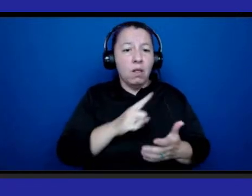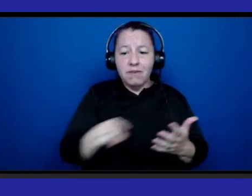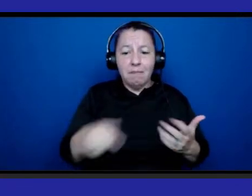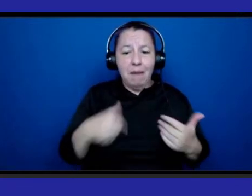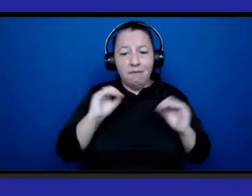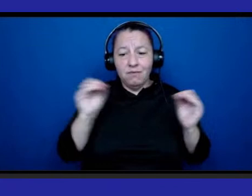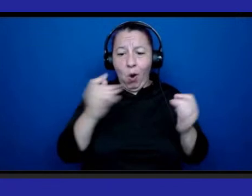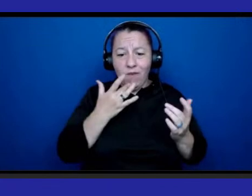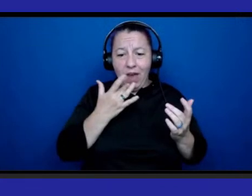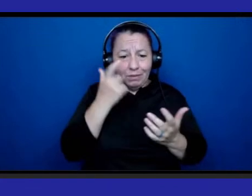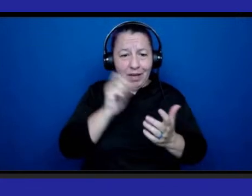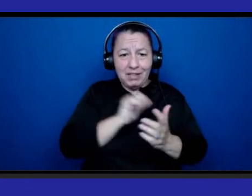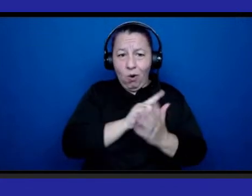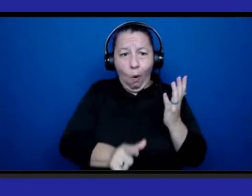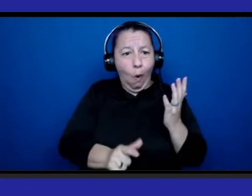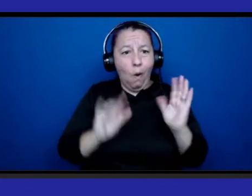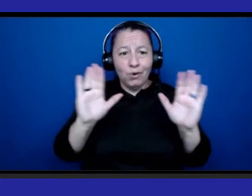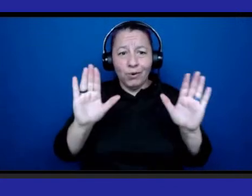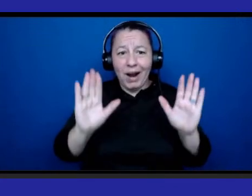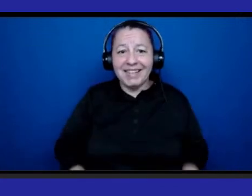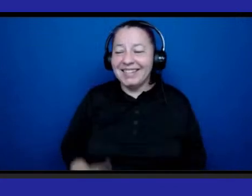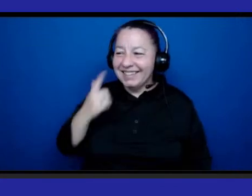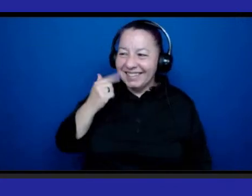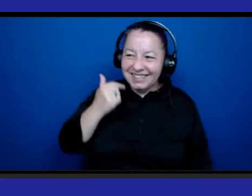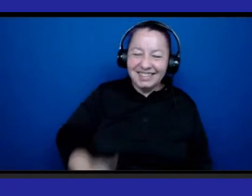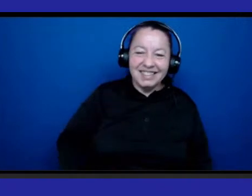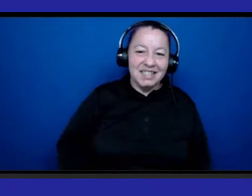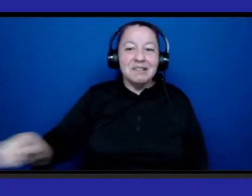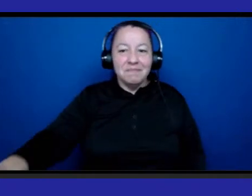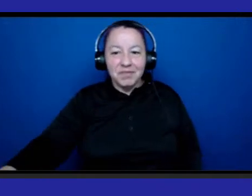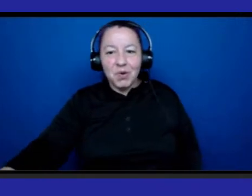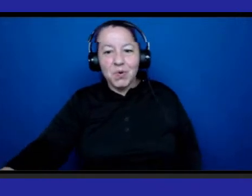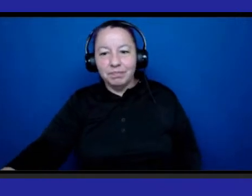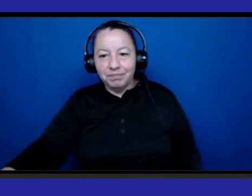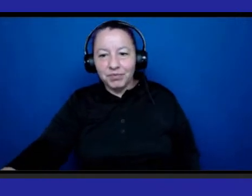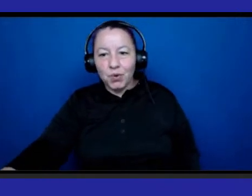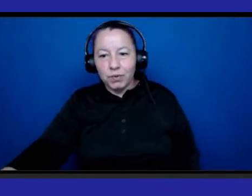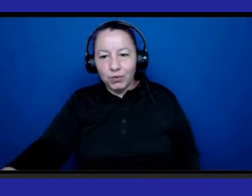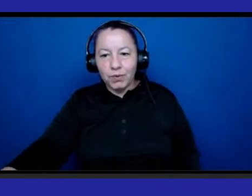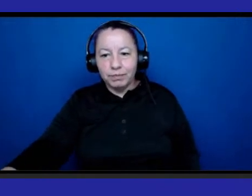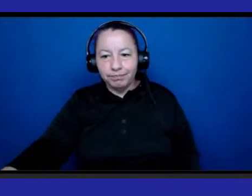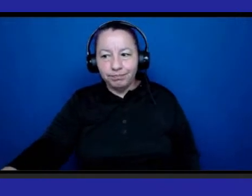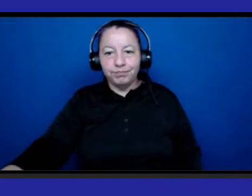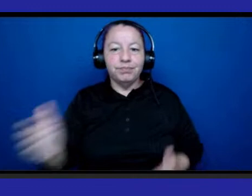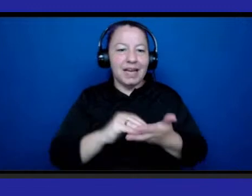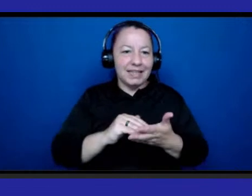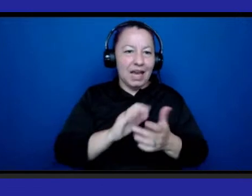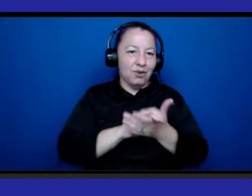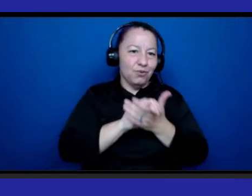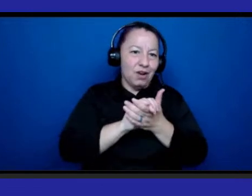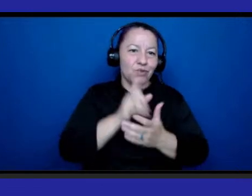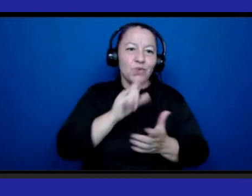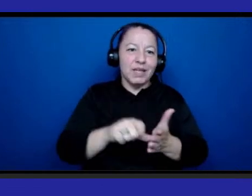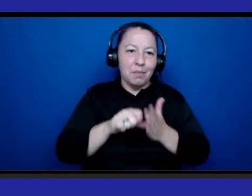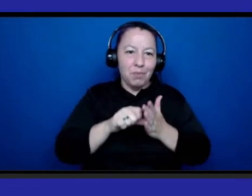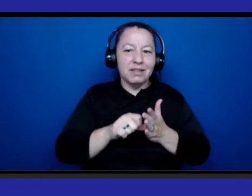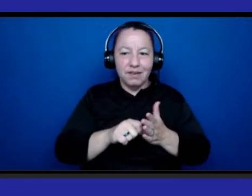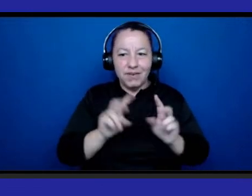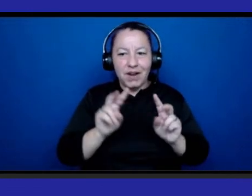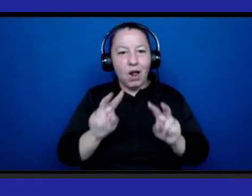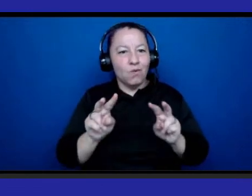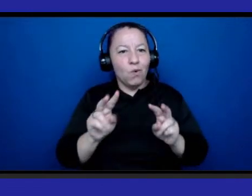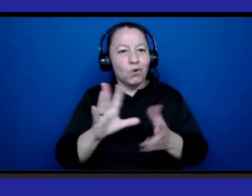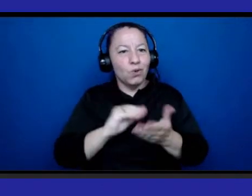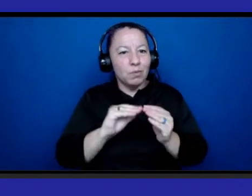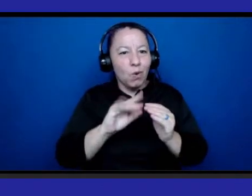great. Yeah, they're all great. So again, congratulations. I'm pretty impressive, and I look forward to learning more about it,